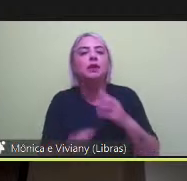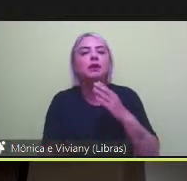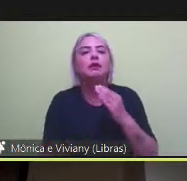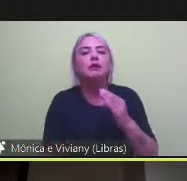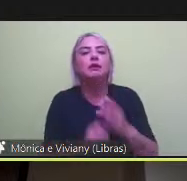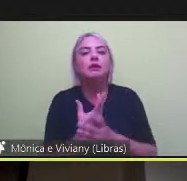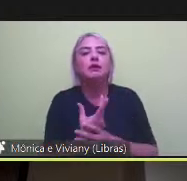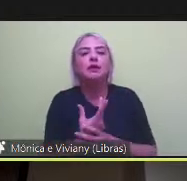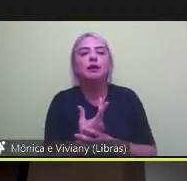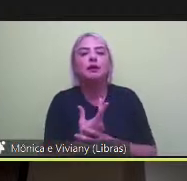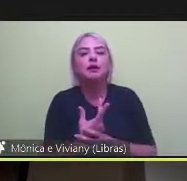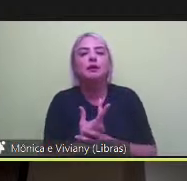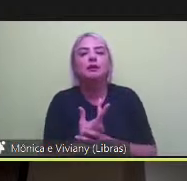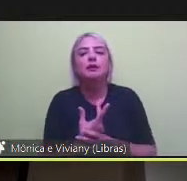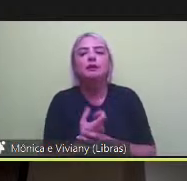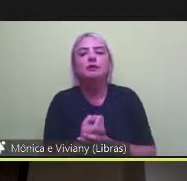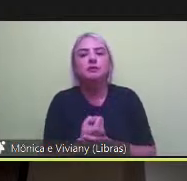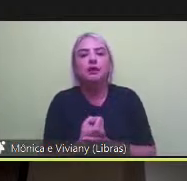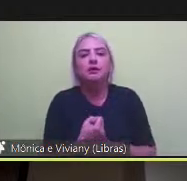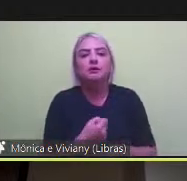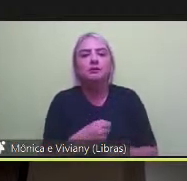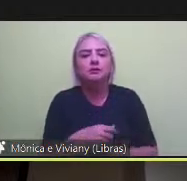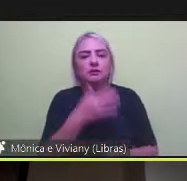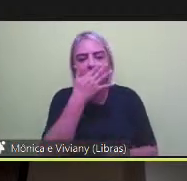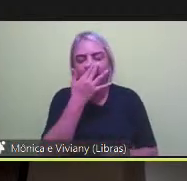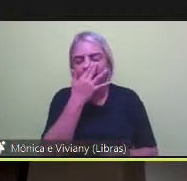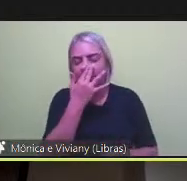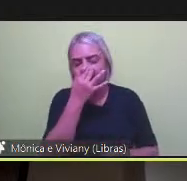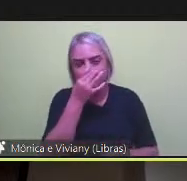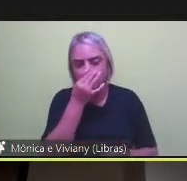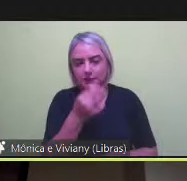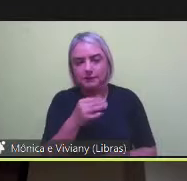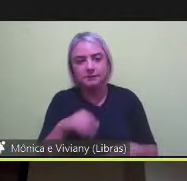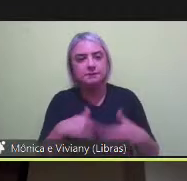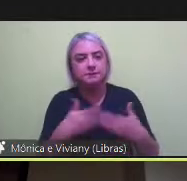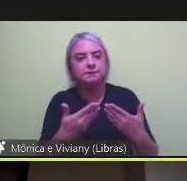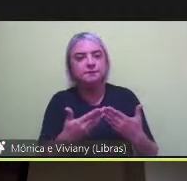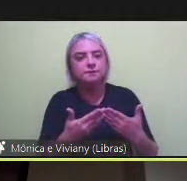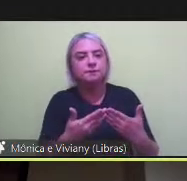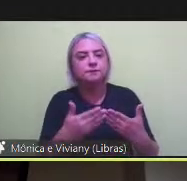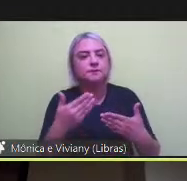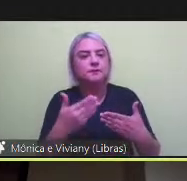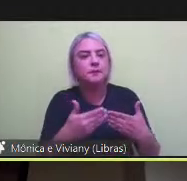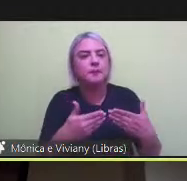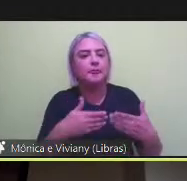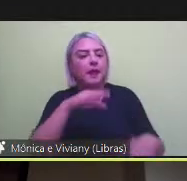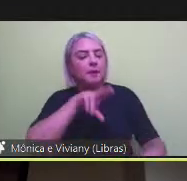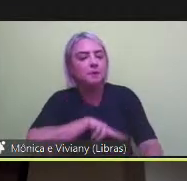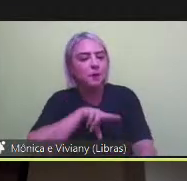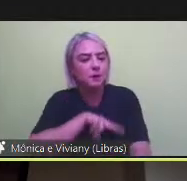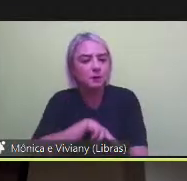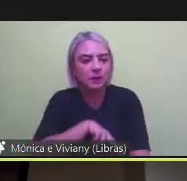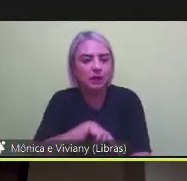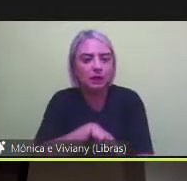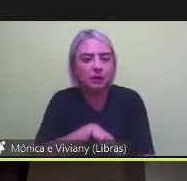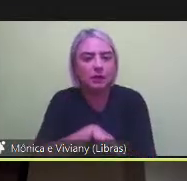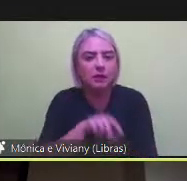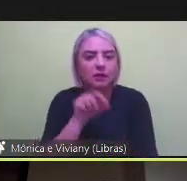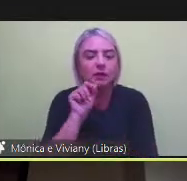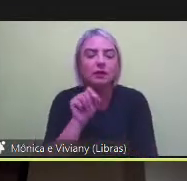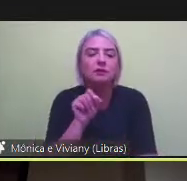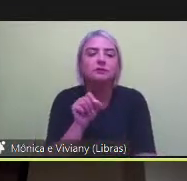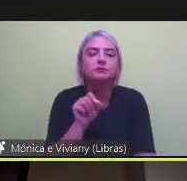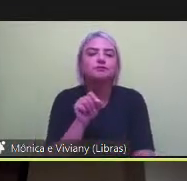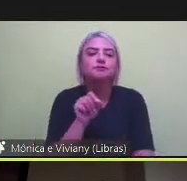which was also created during the last economic crisis in Portugal